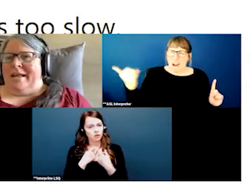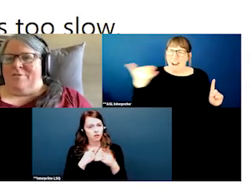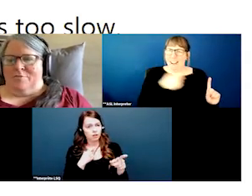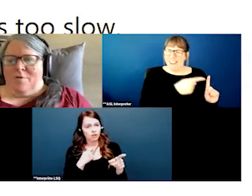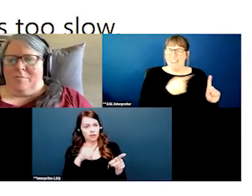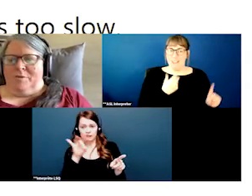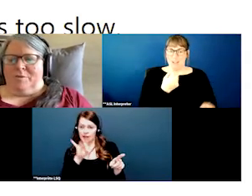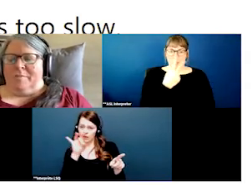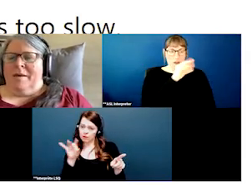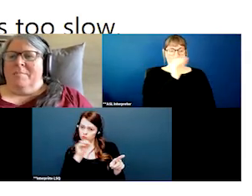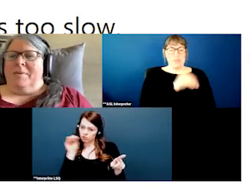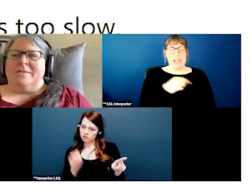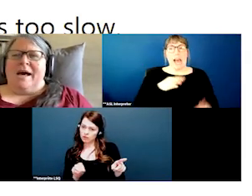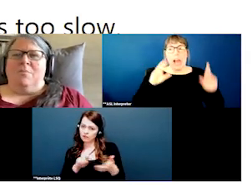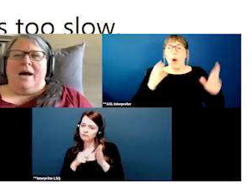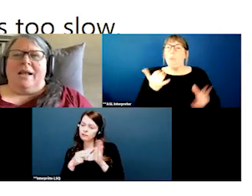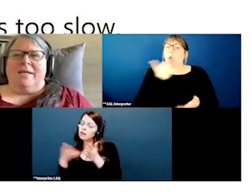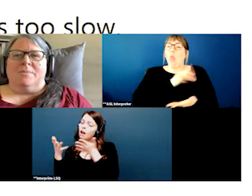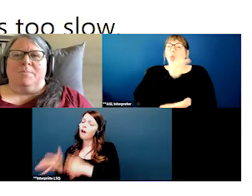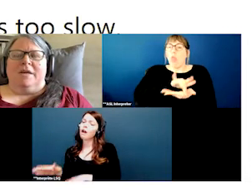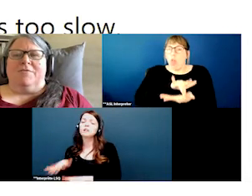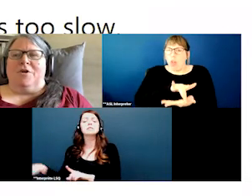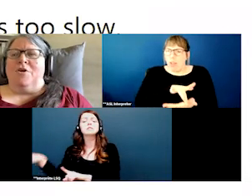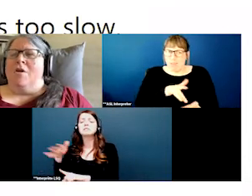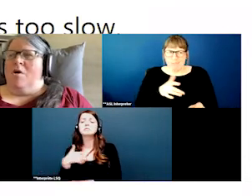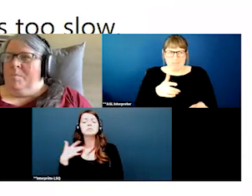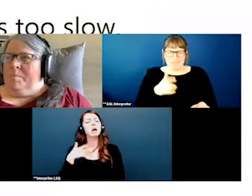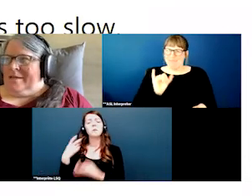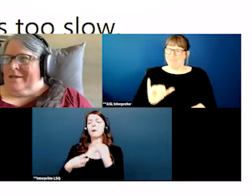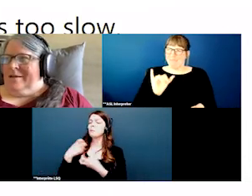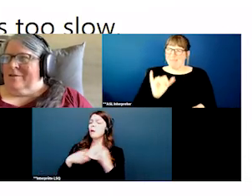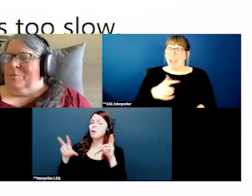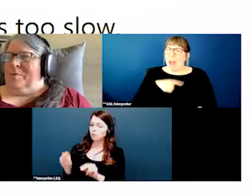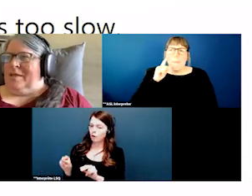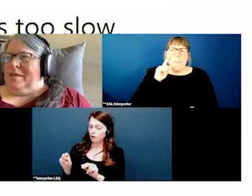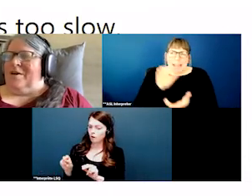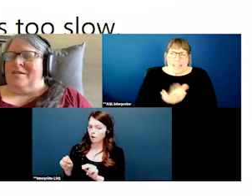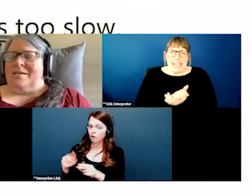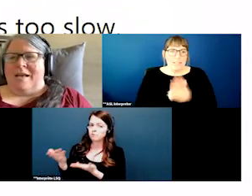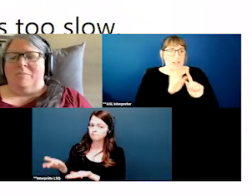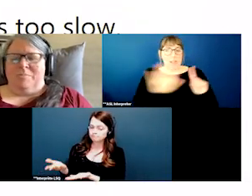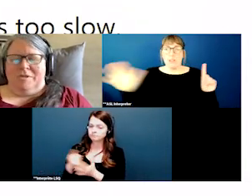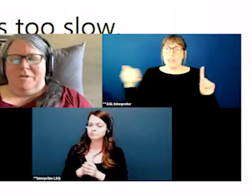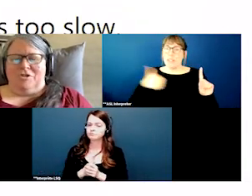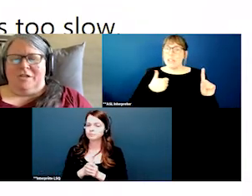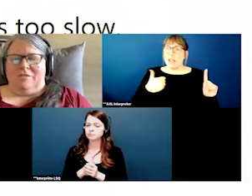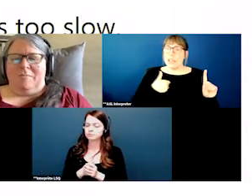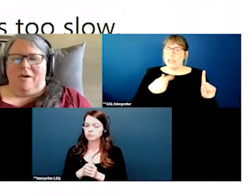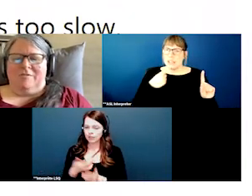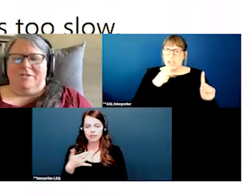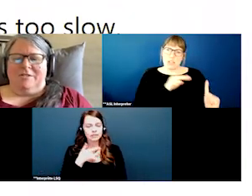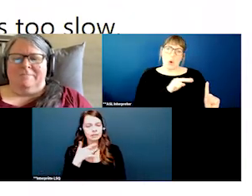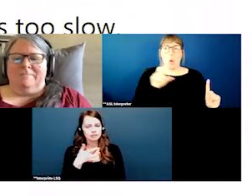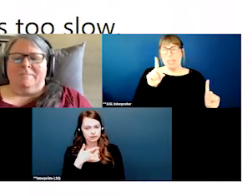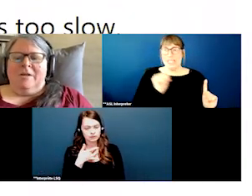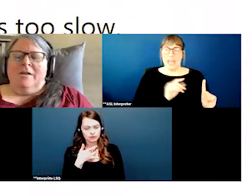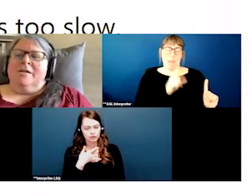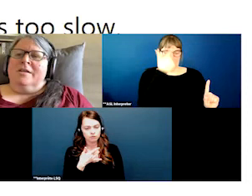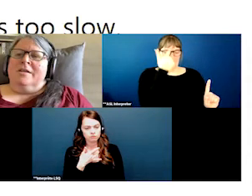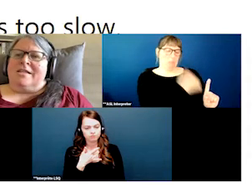that they just hit the wrong button, because I like to believe that nobody could believe that a disabled person should live in